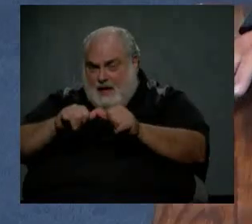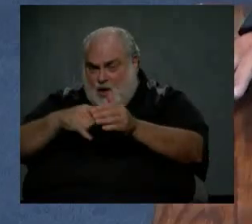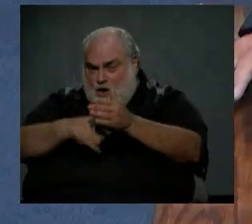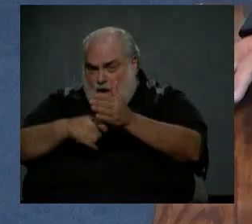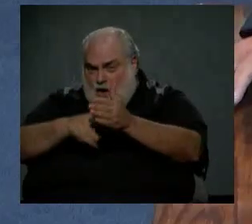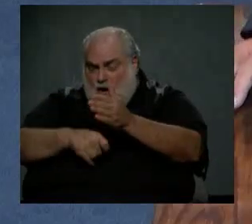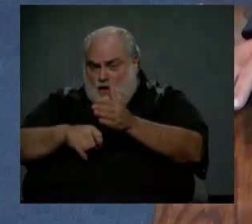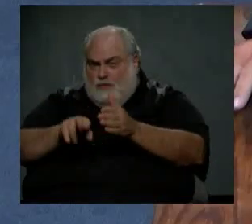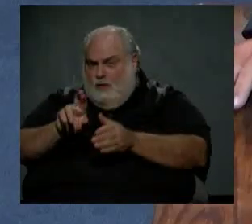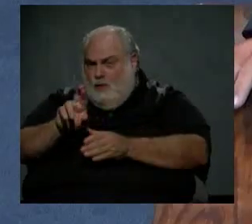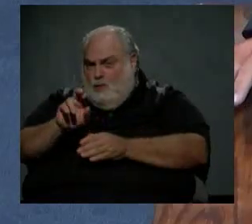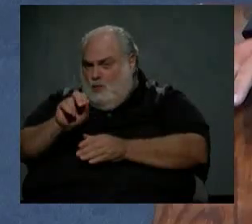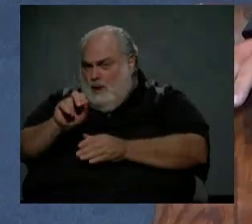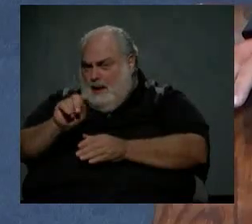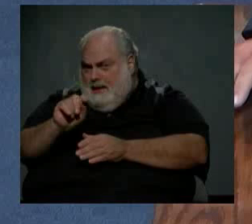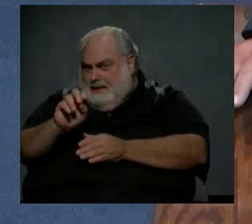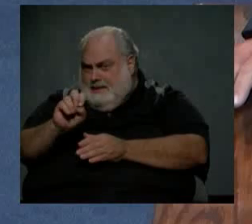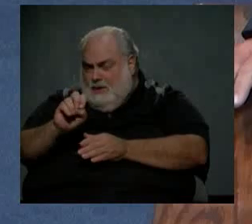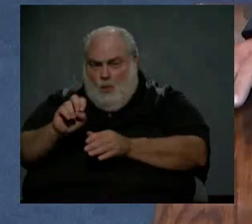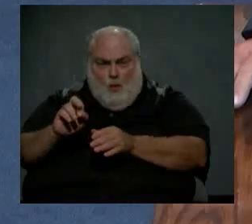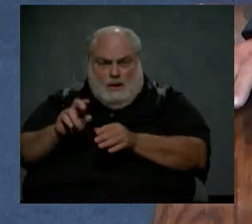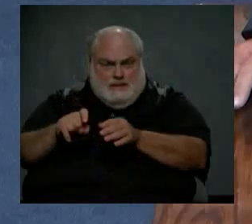those rates may be.